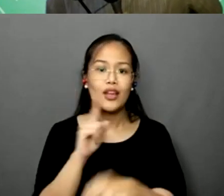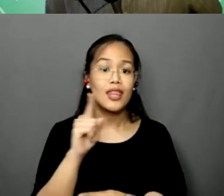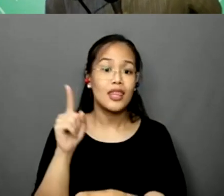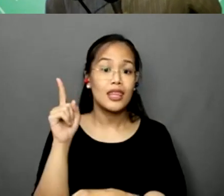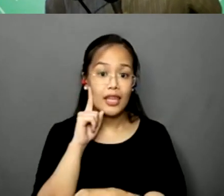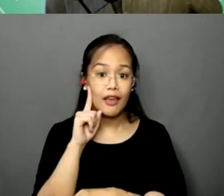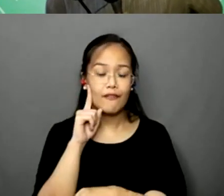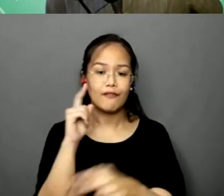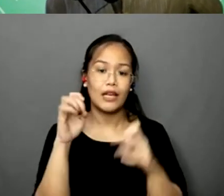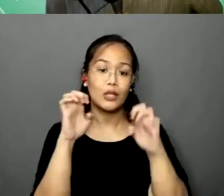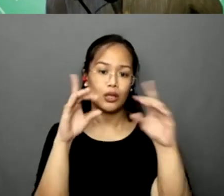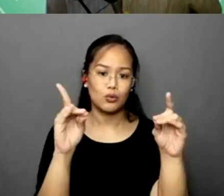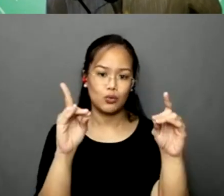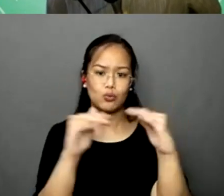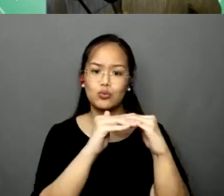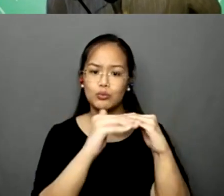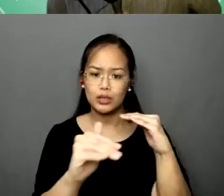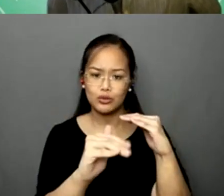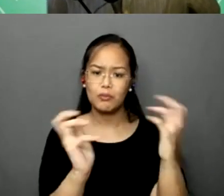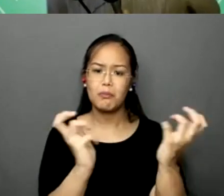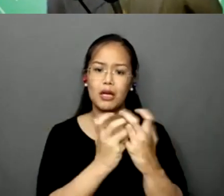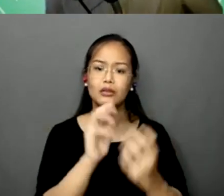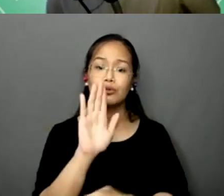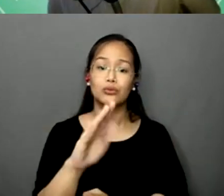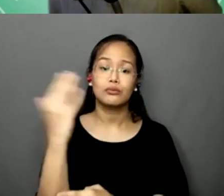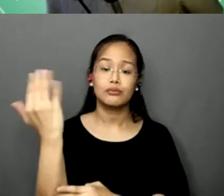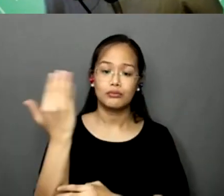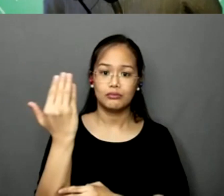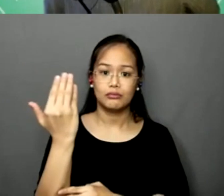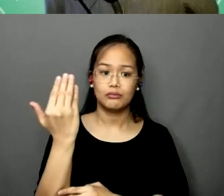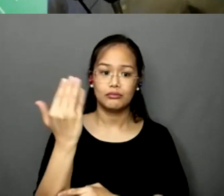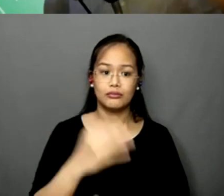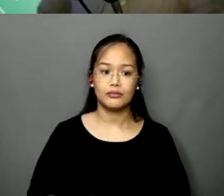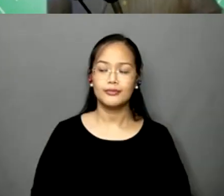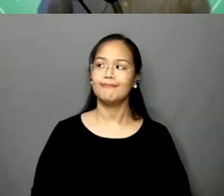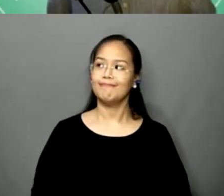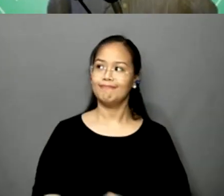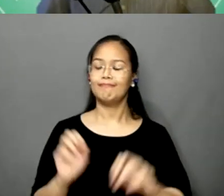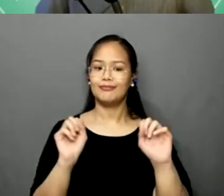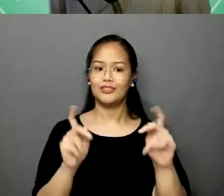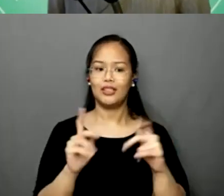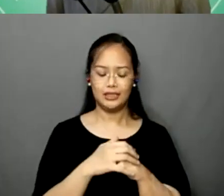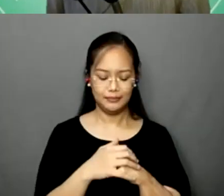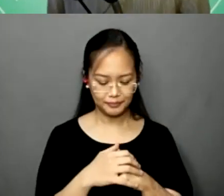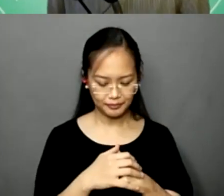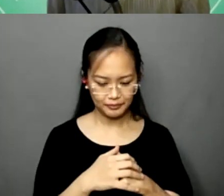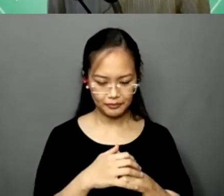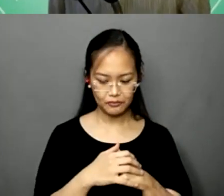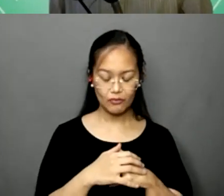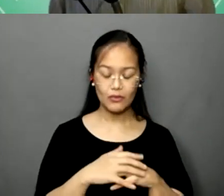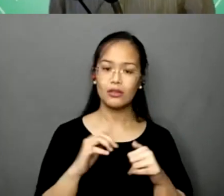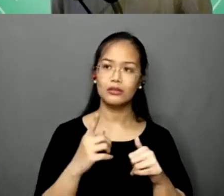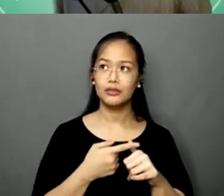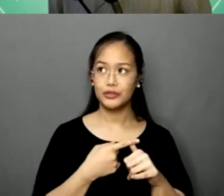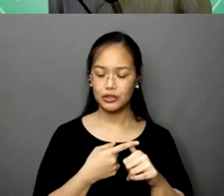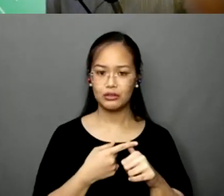your presentation? Okay. That's the Now, first. first is that,